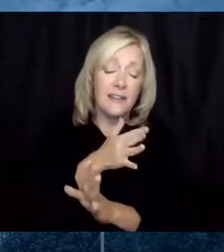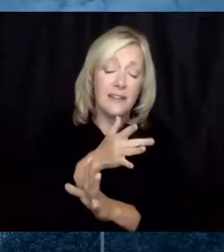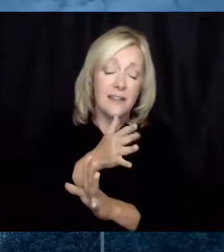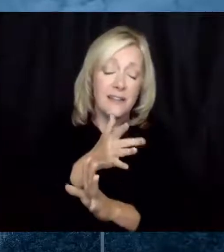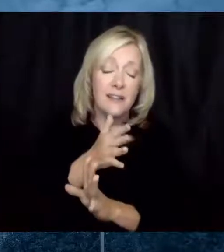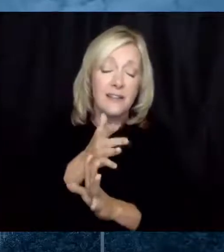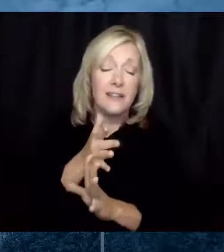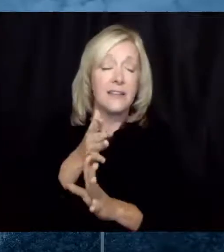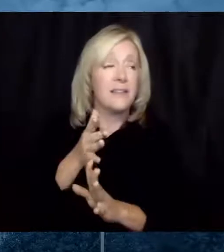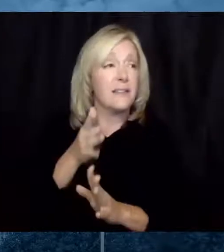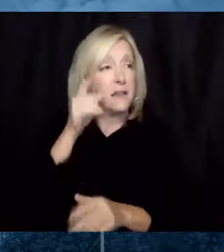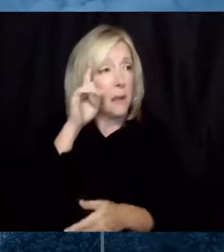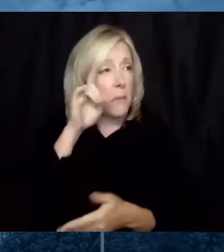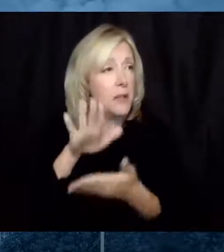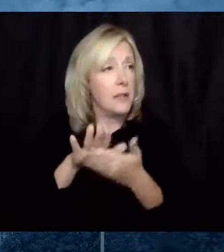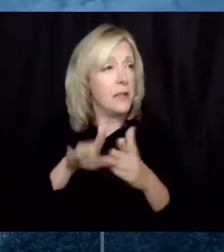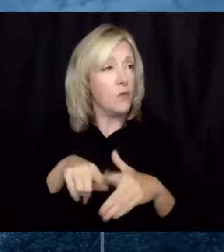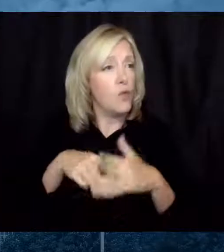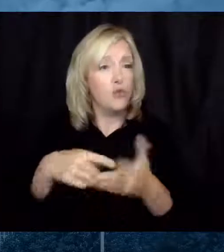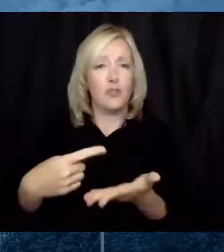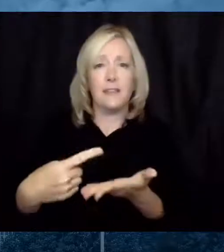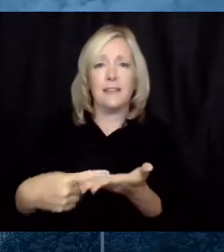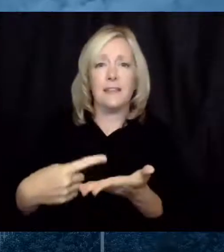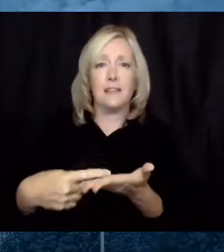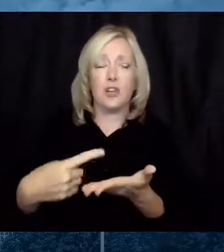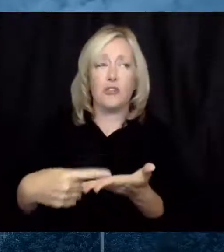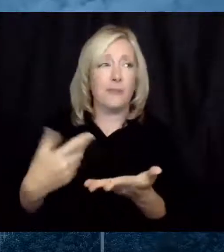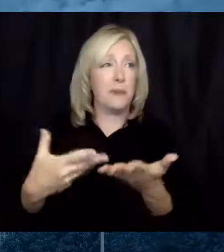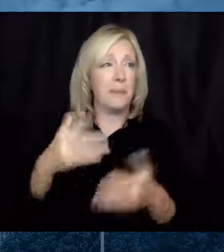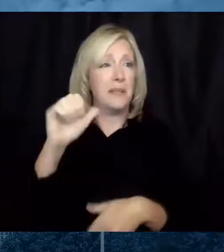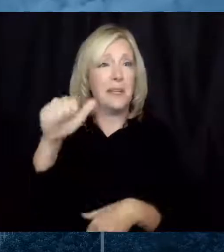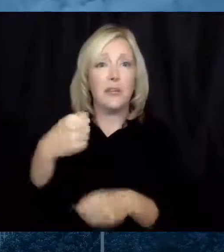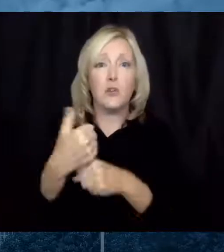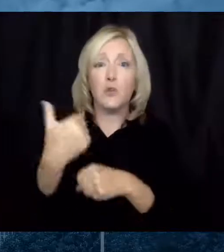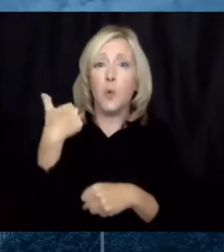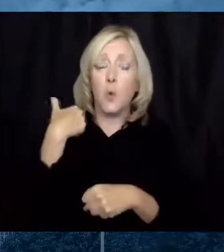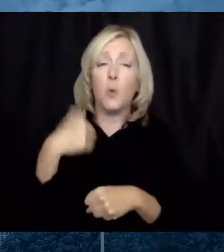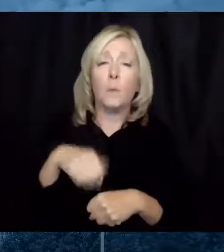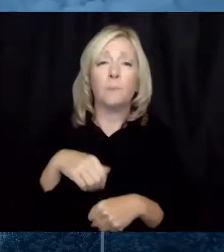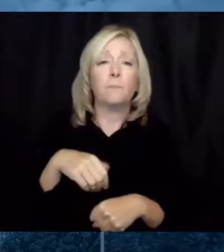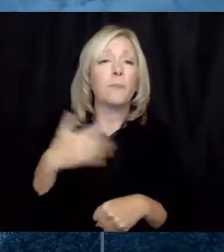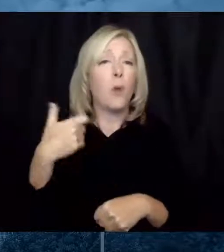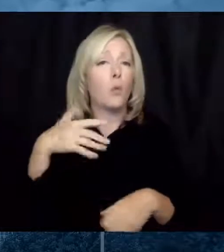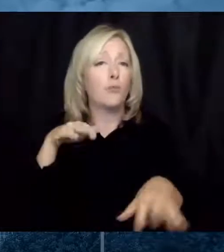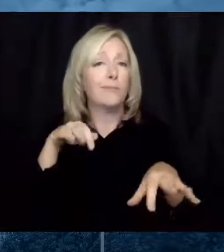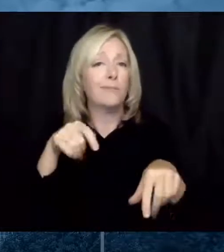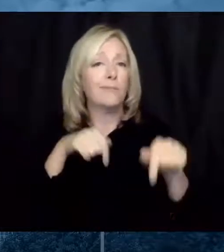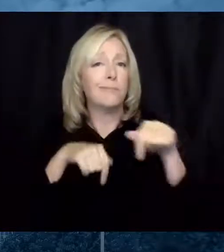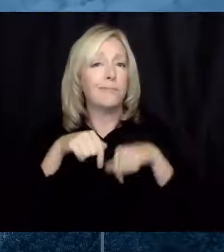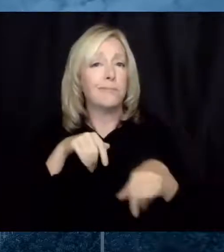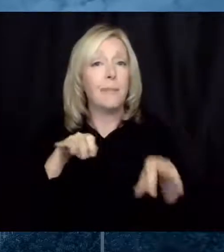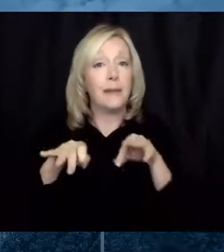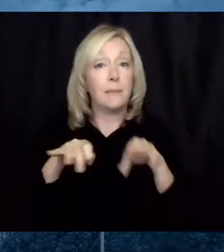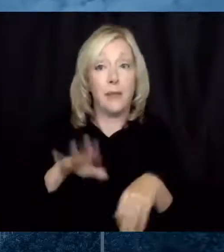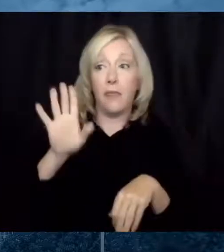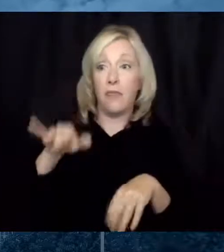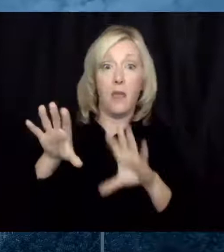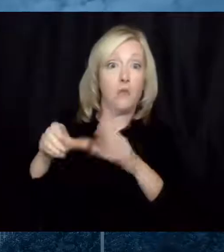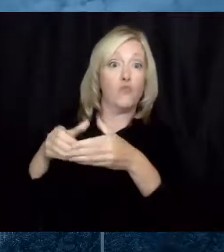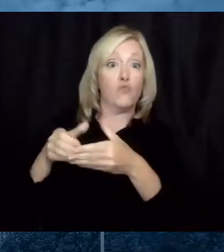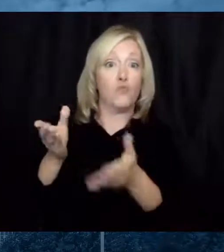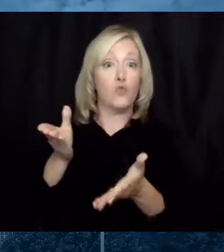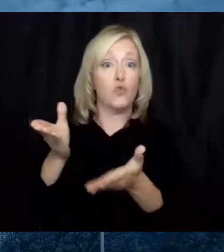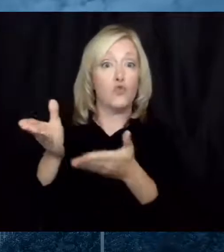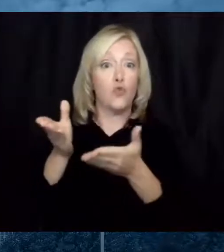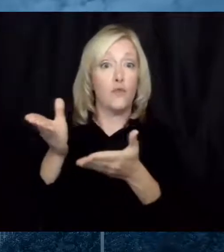Yeah. And as a provider, ServiceSource, we at one time also provided